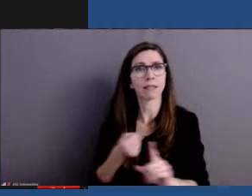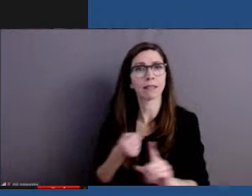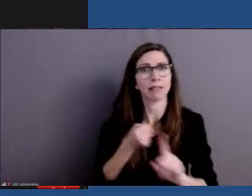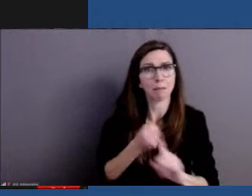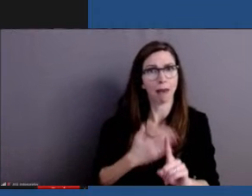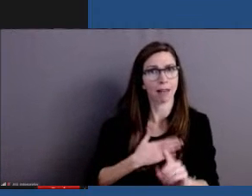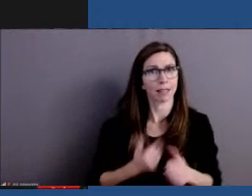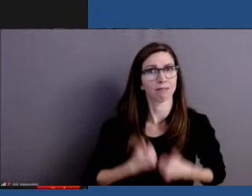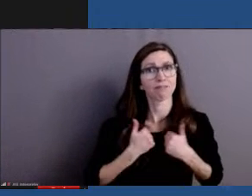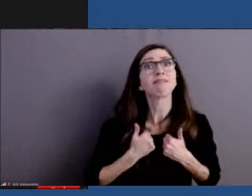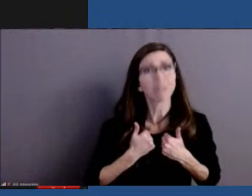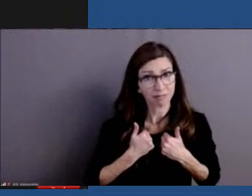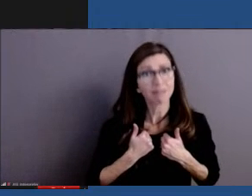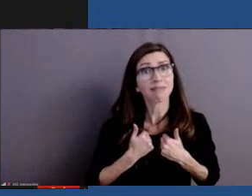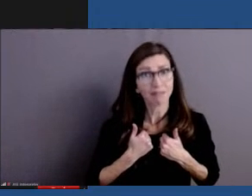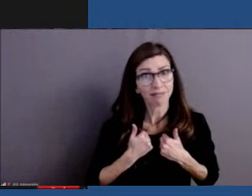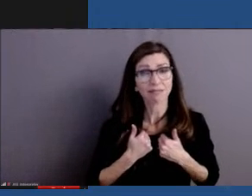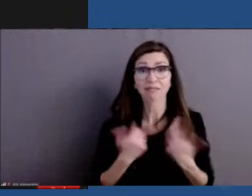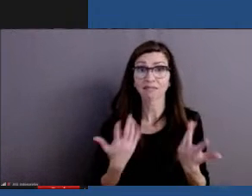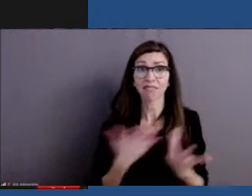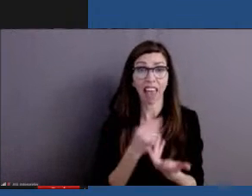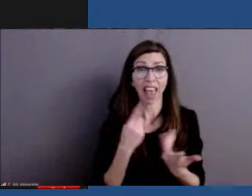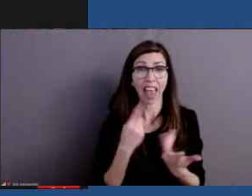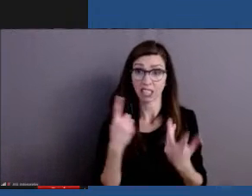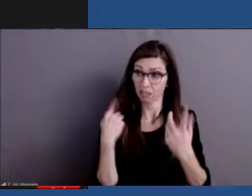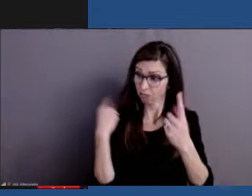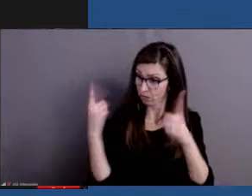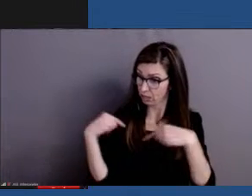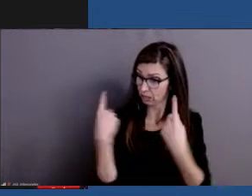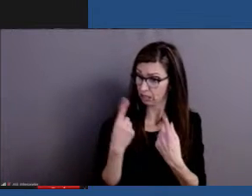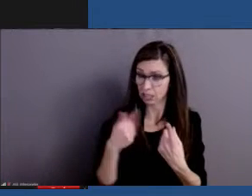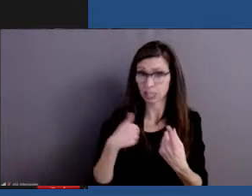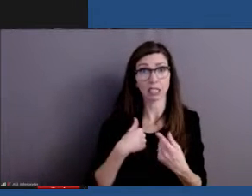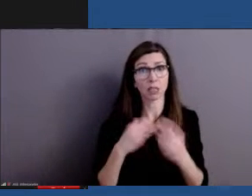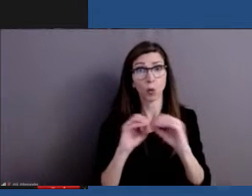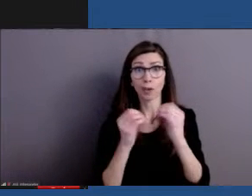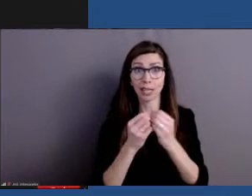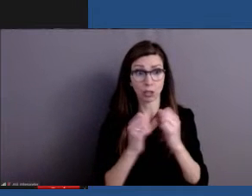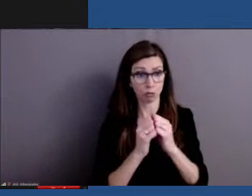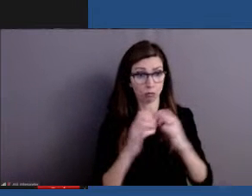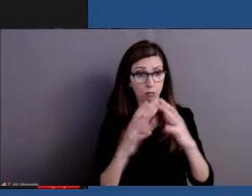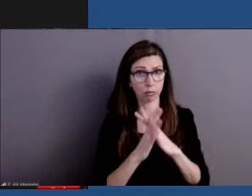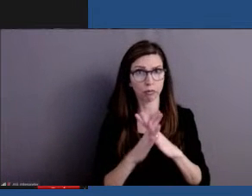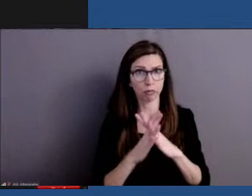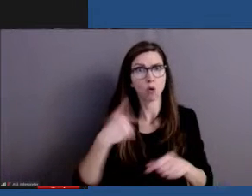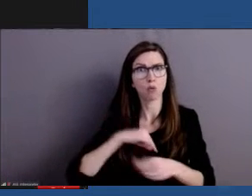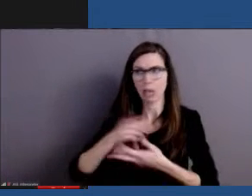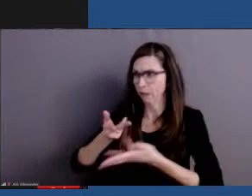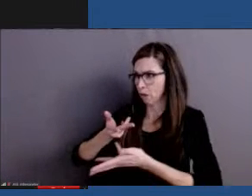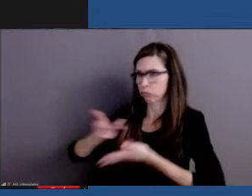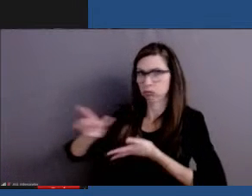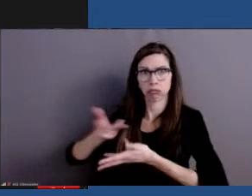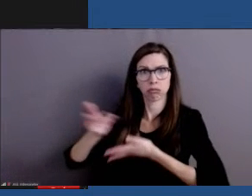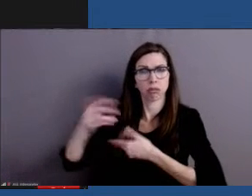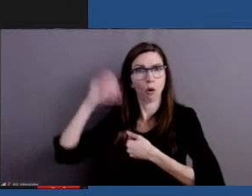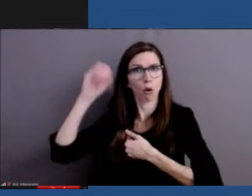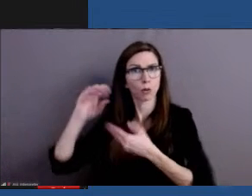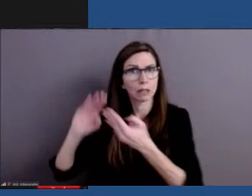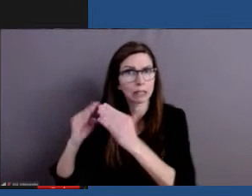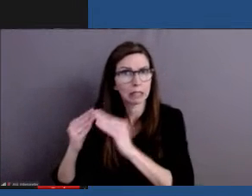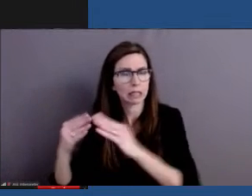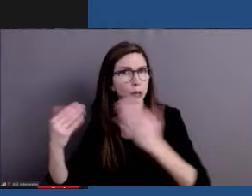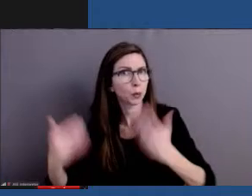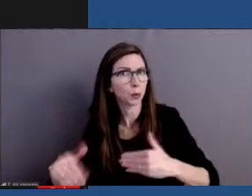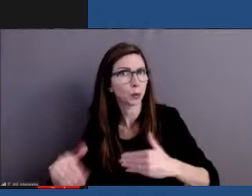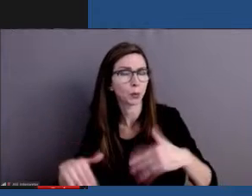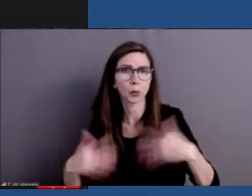since our inception, we've worked closely with the city. We've organized, I